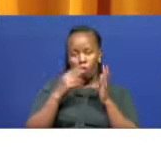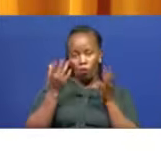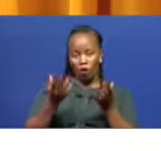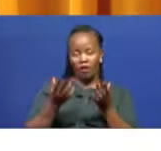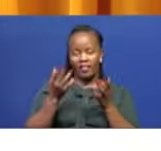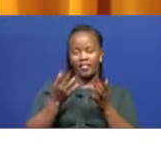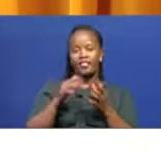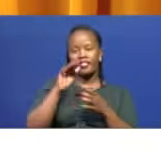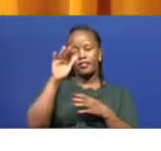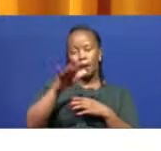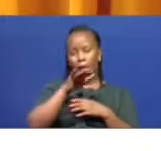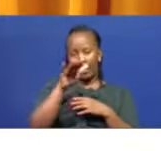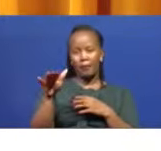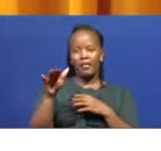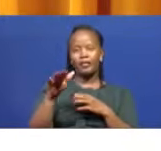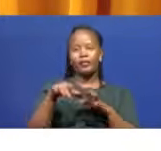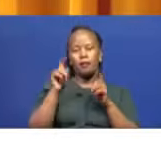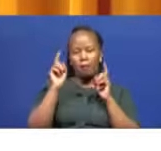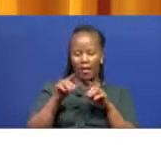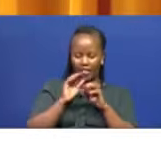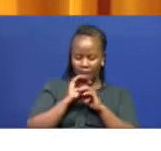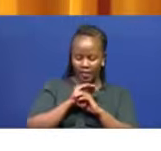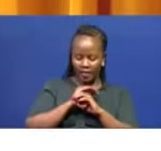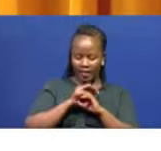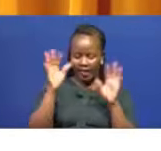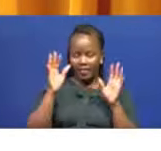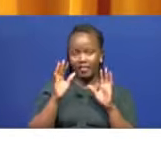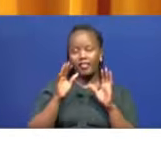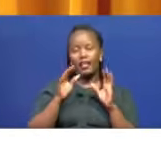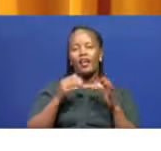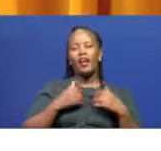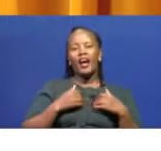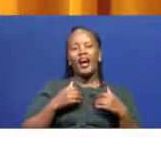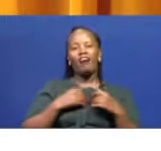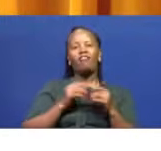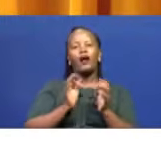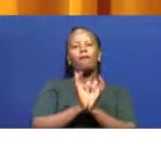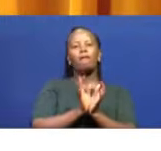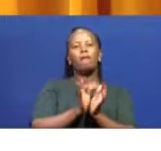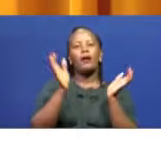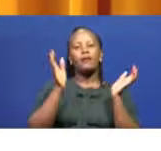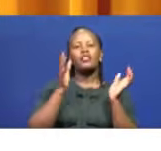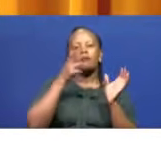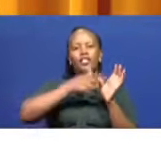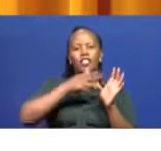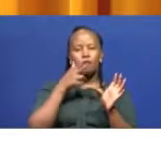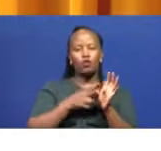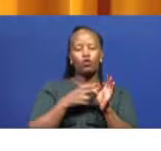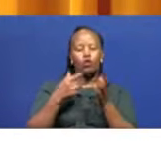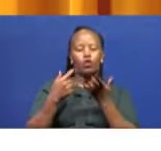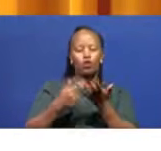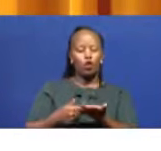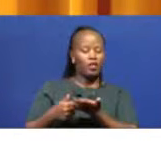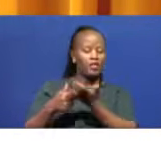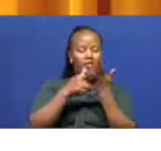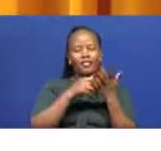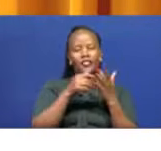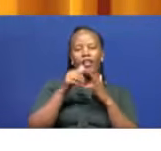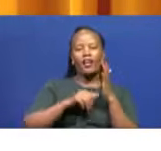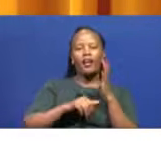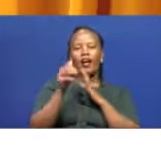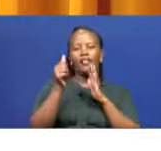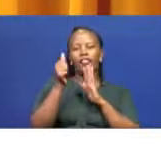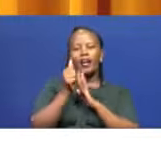with certainty and clarity provide that the public participation contemplated under Article